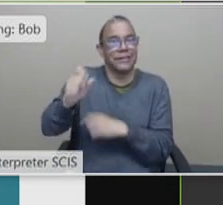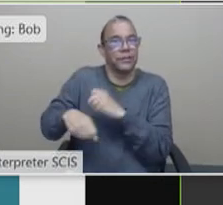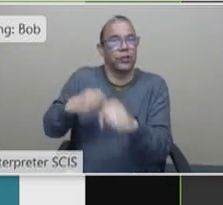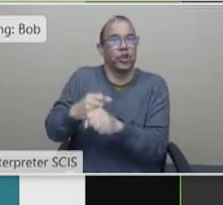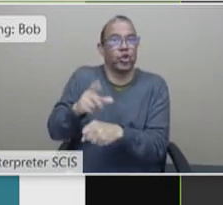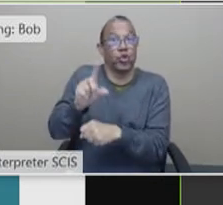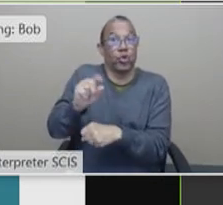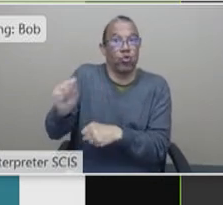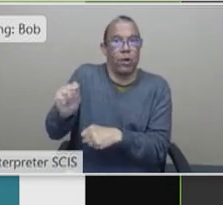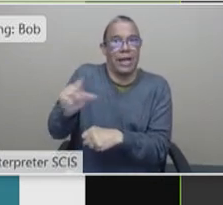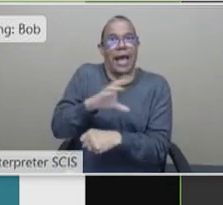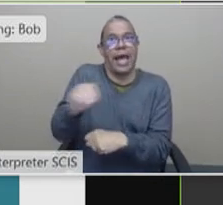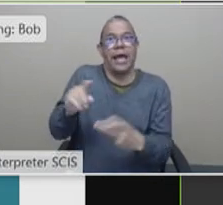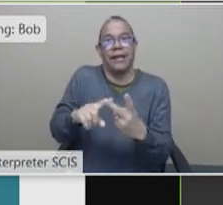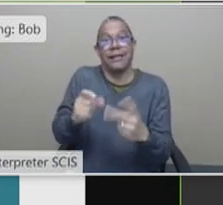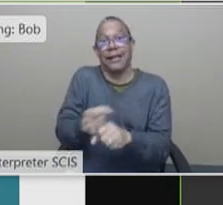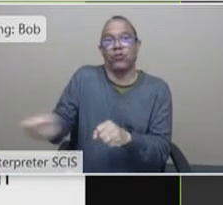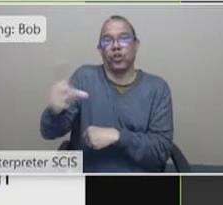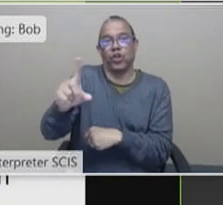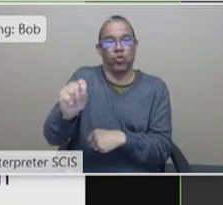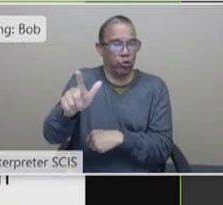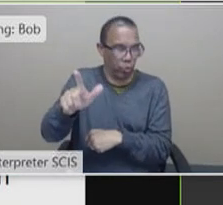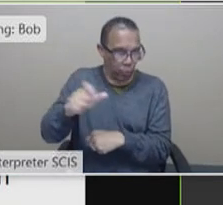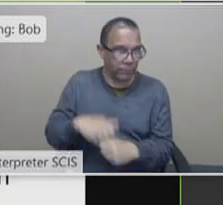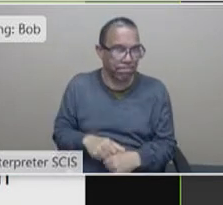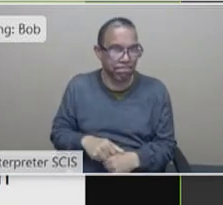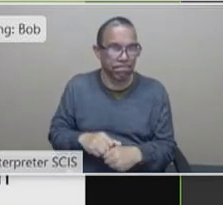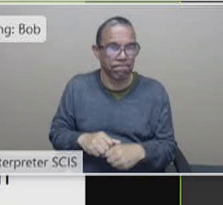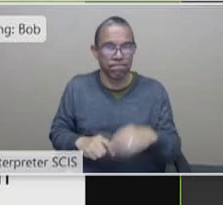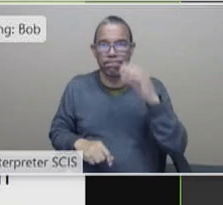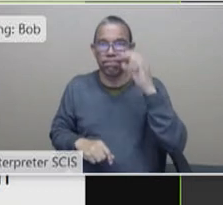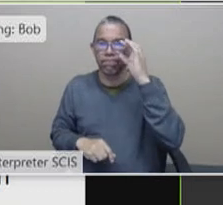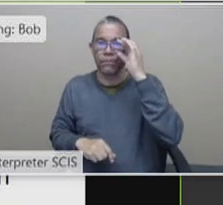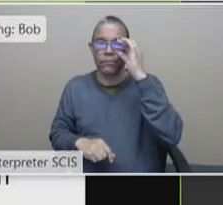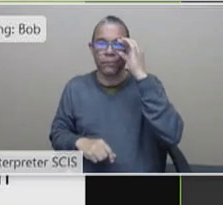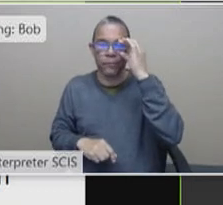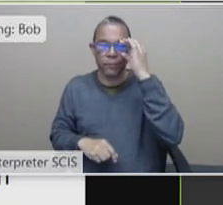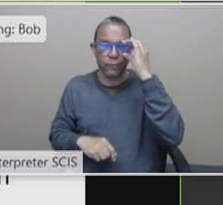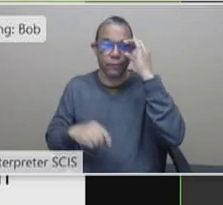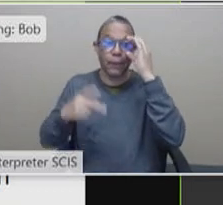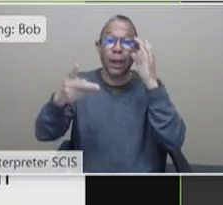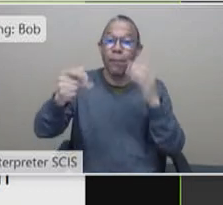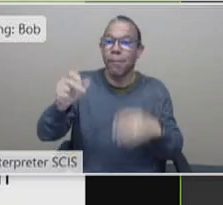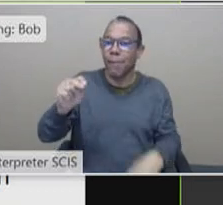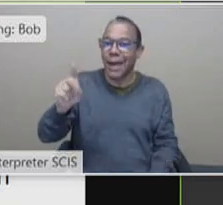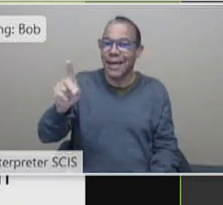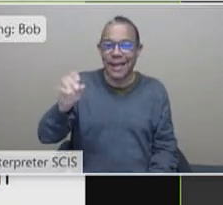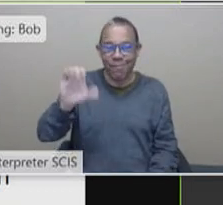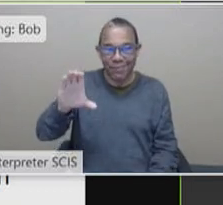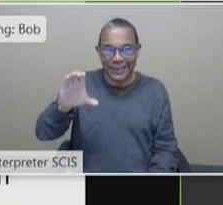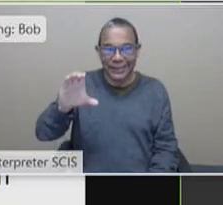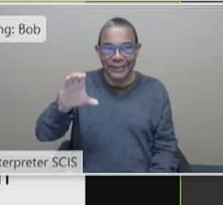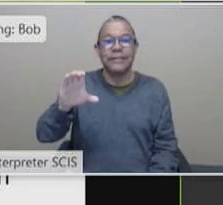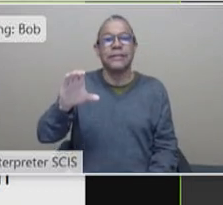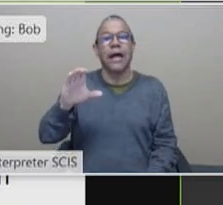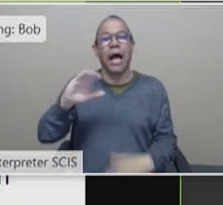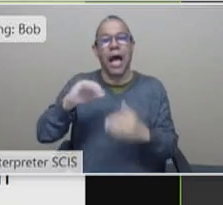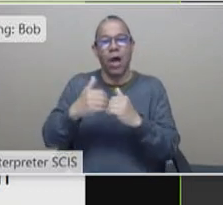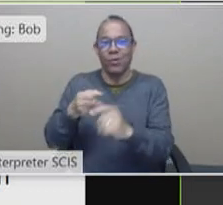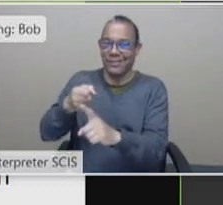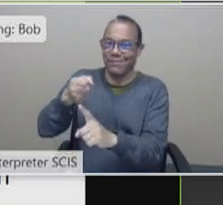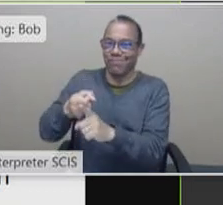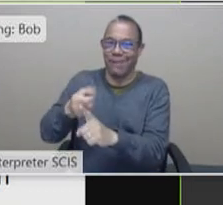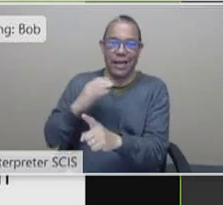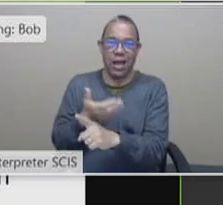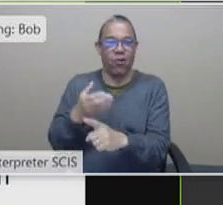fiscal 2021. So first, just about the pandemic and what it means for the city's financial situation.